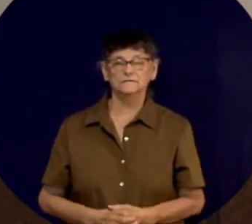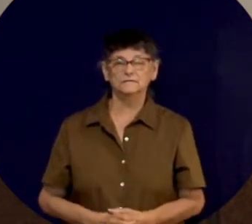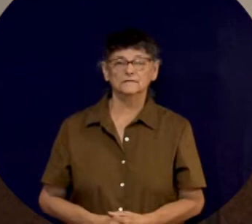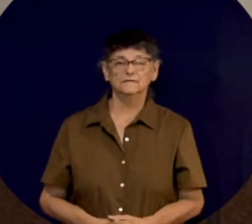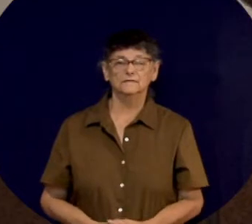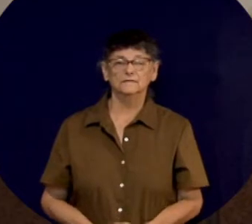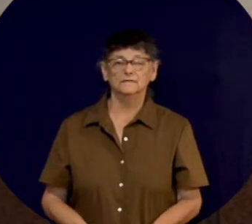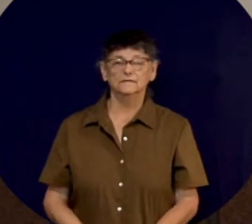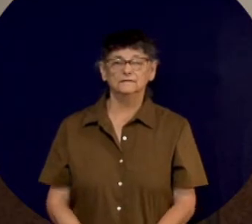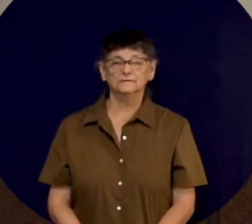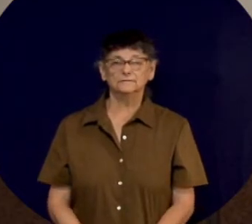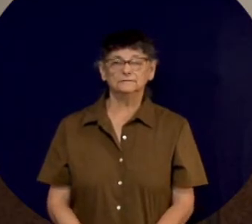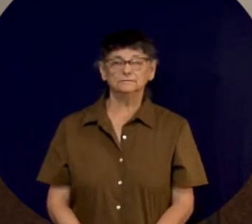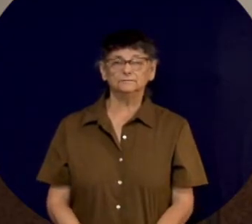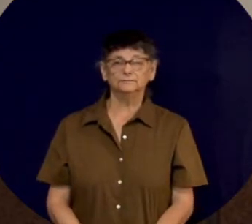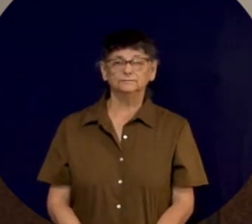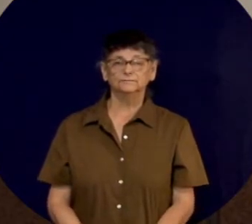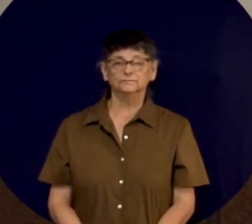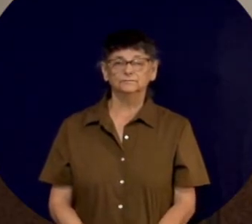commands.